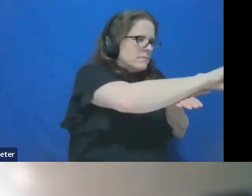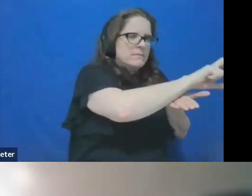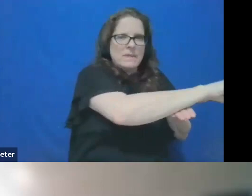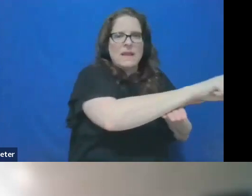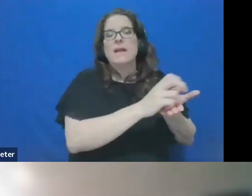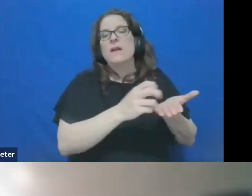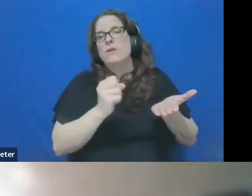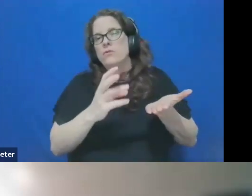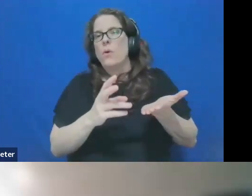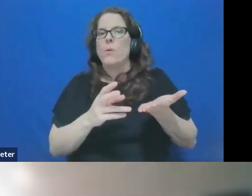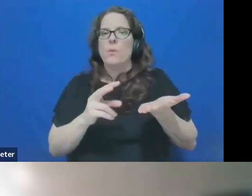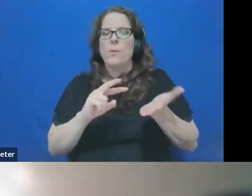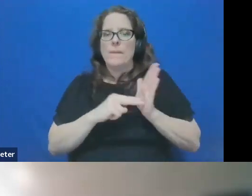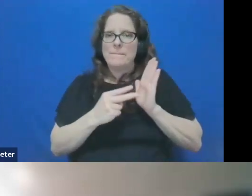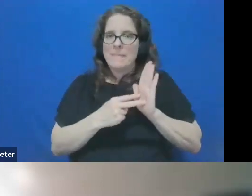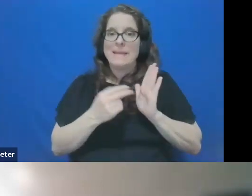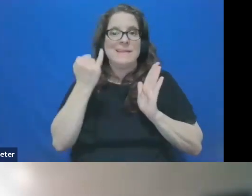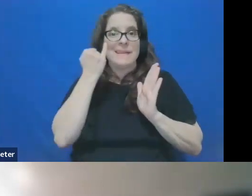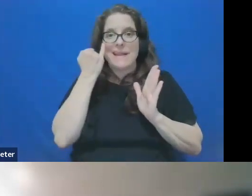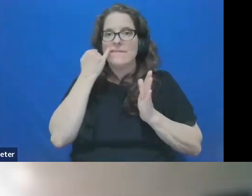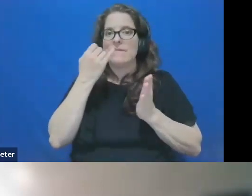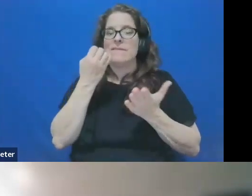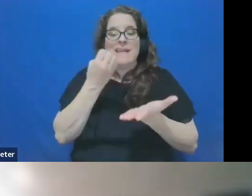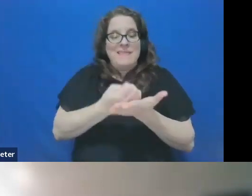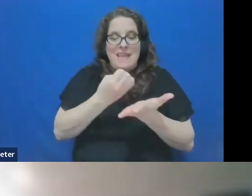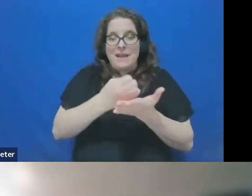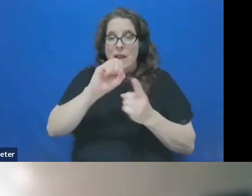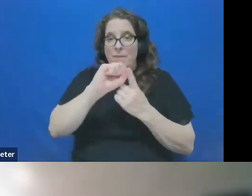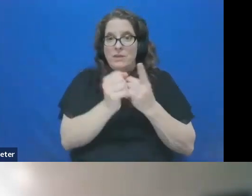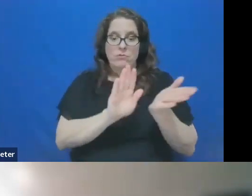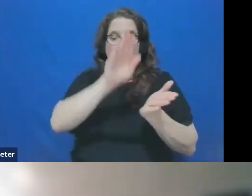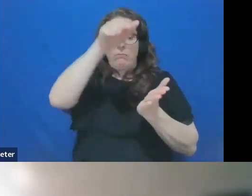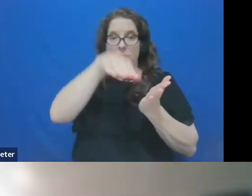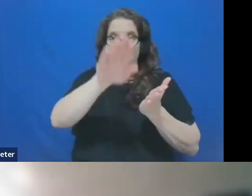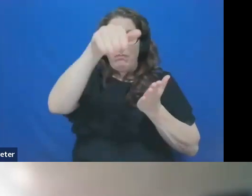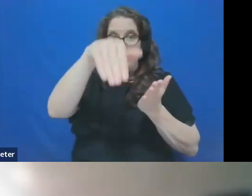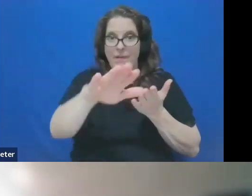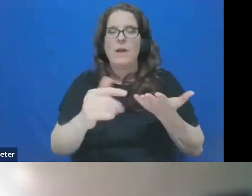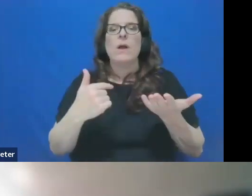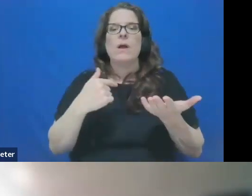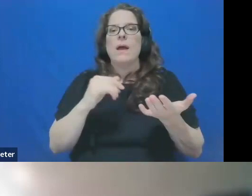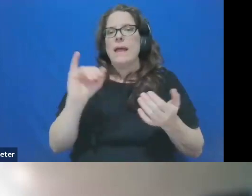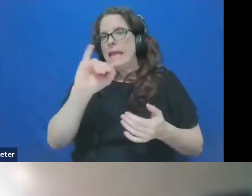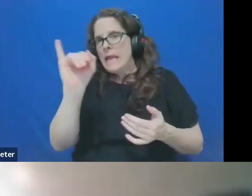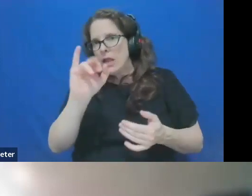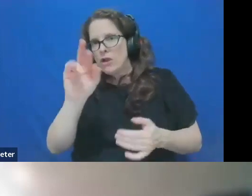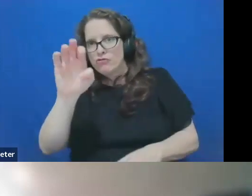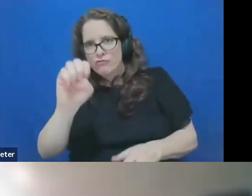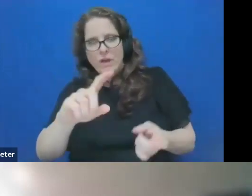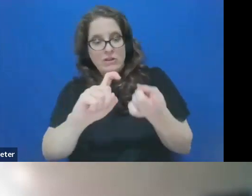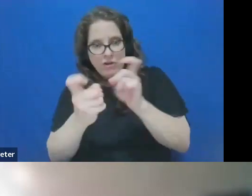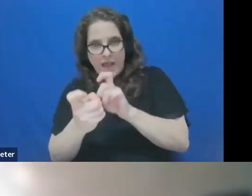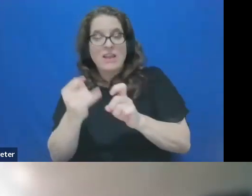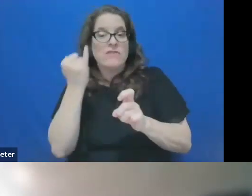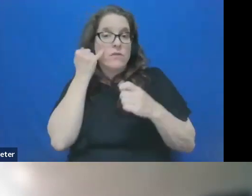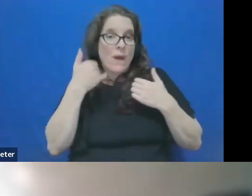and downs and changing economic conditions, like interest rate variations, that sort of